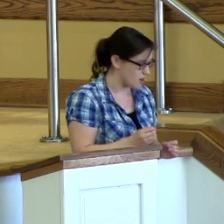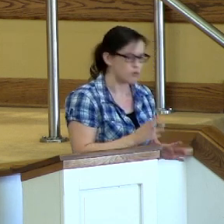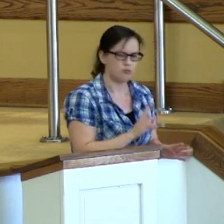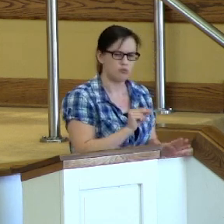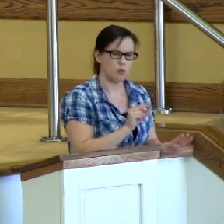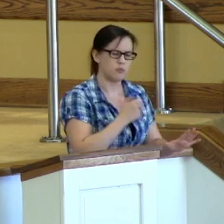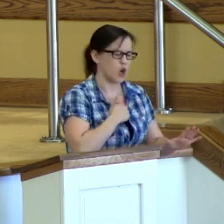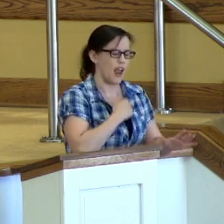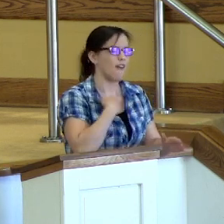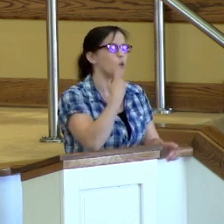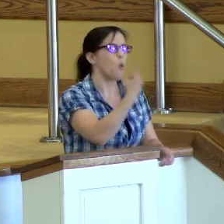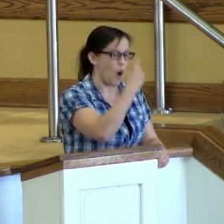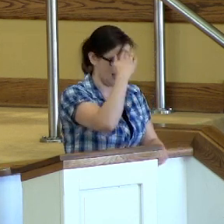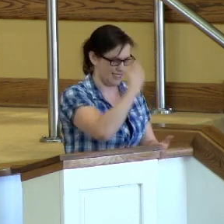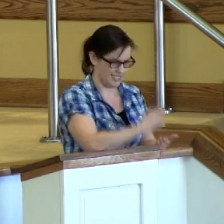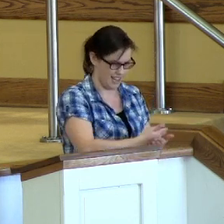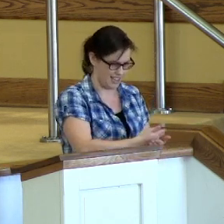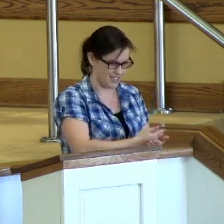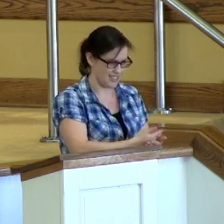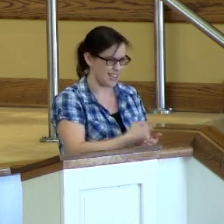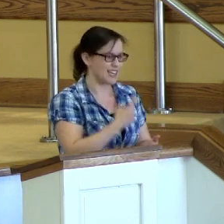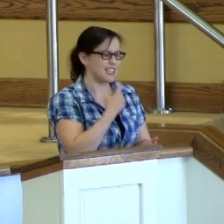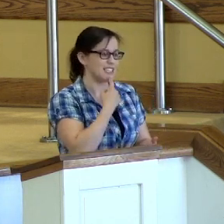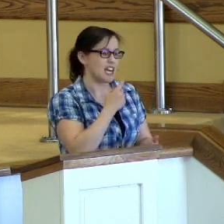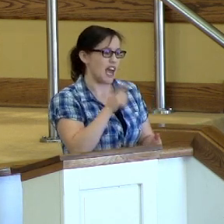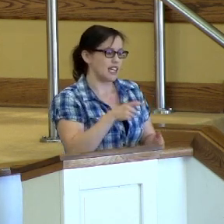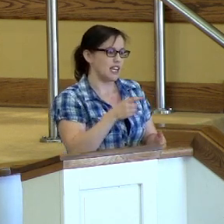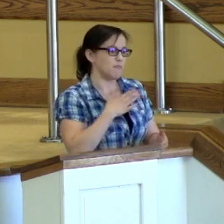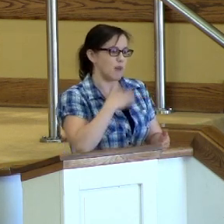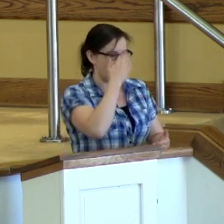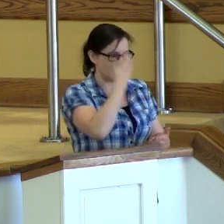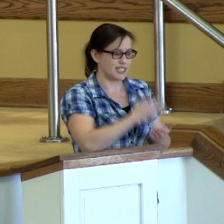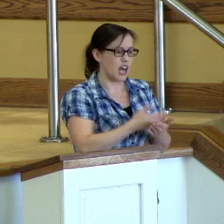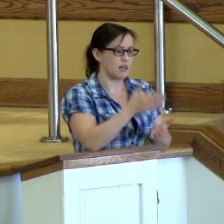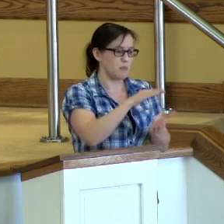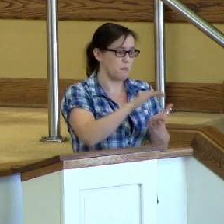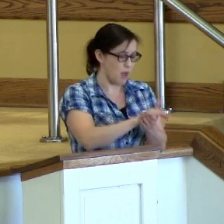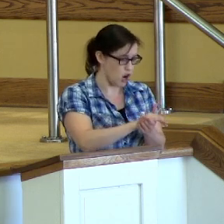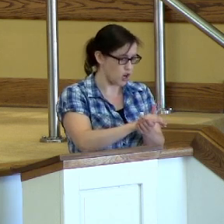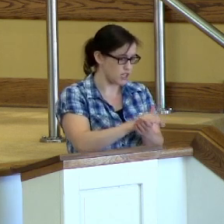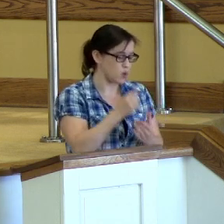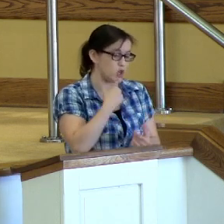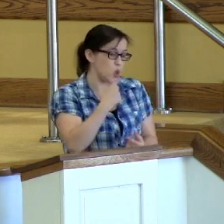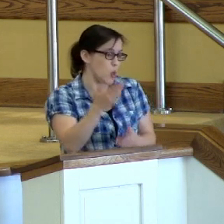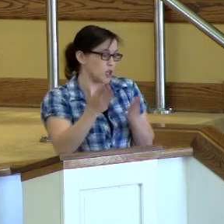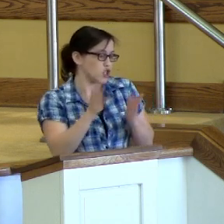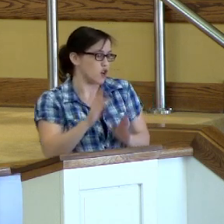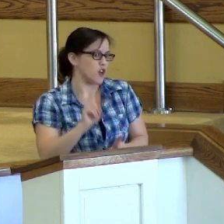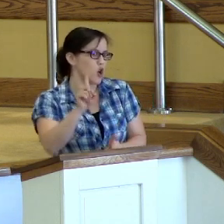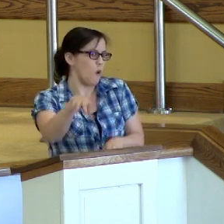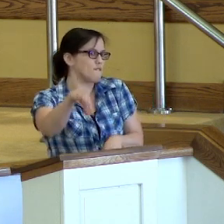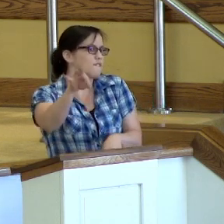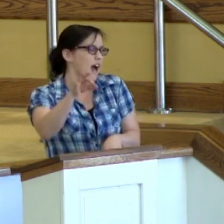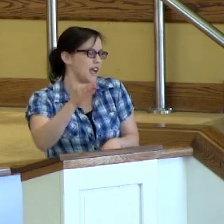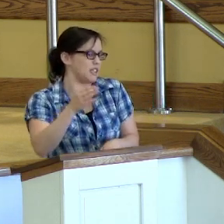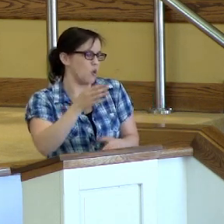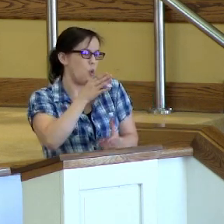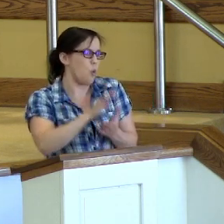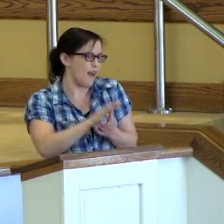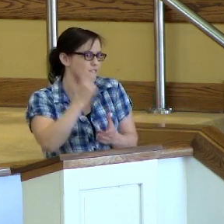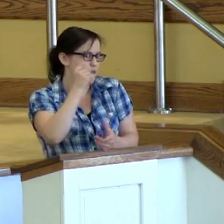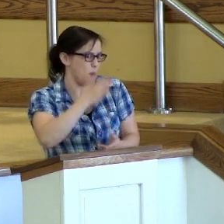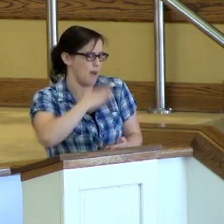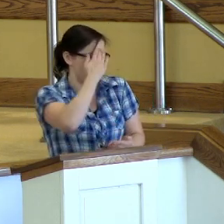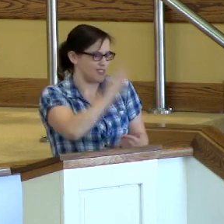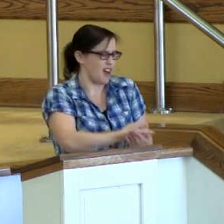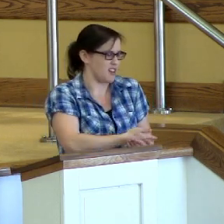fathers, and you go get a bride for my son. And so, you know, it's kind of the weird thing about the tradition there is